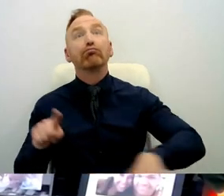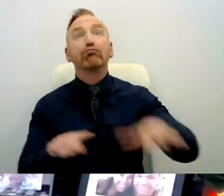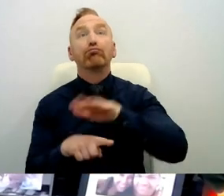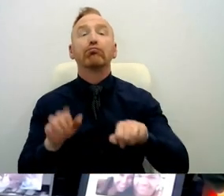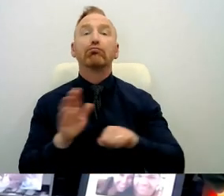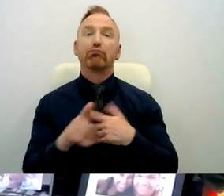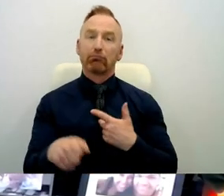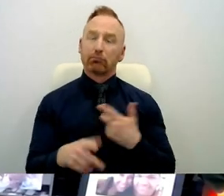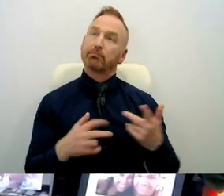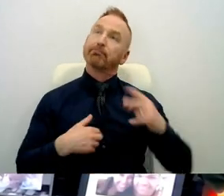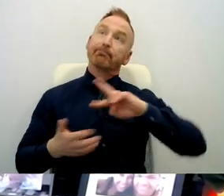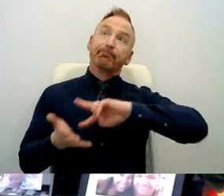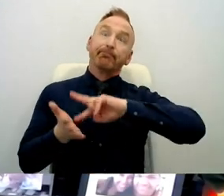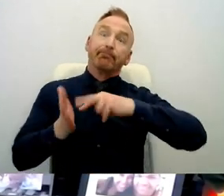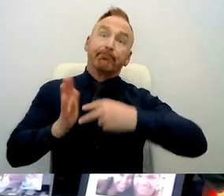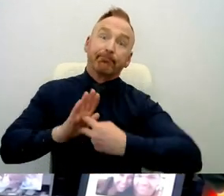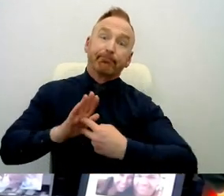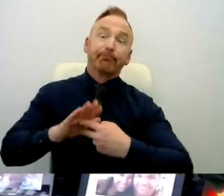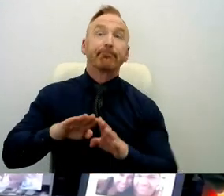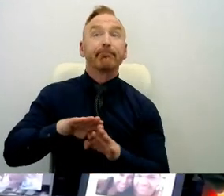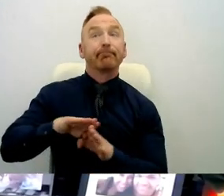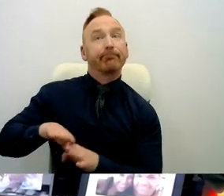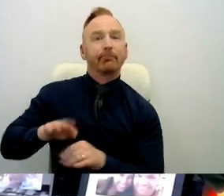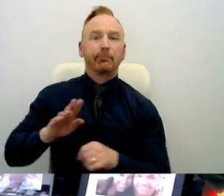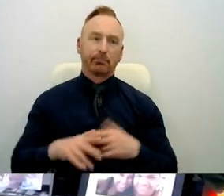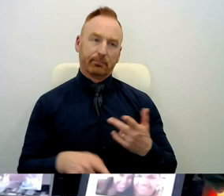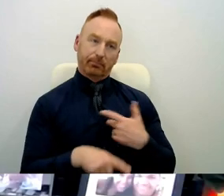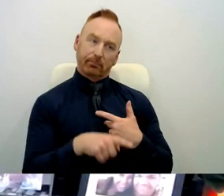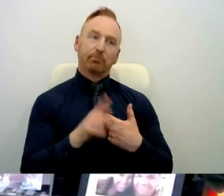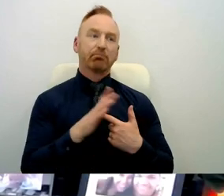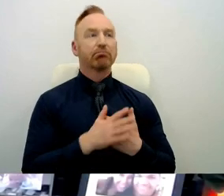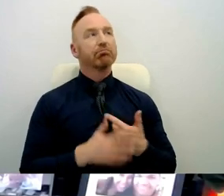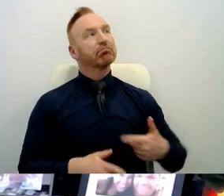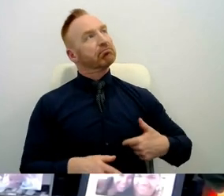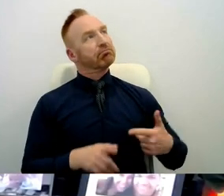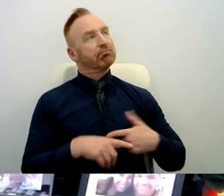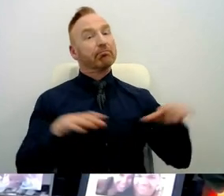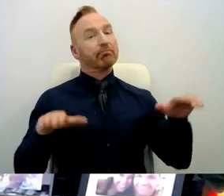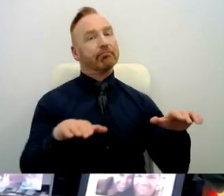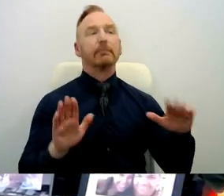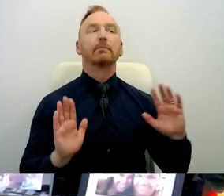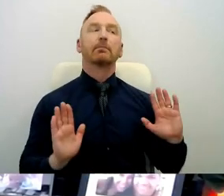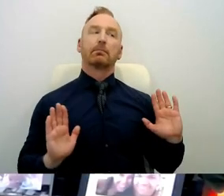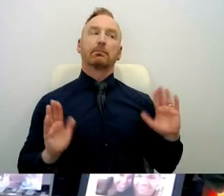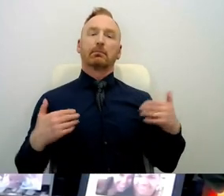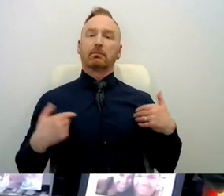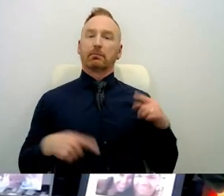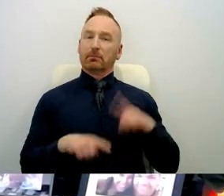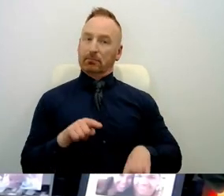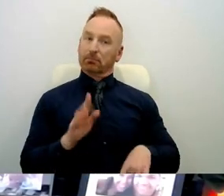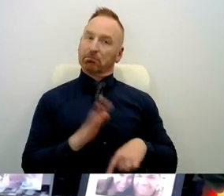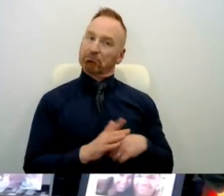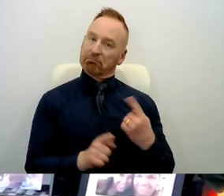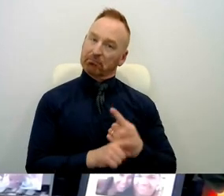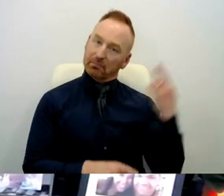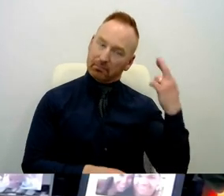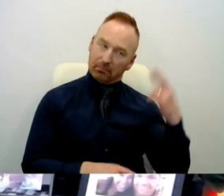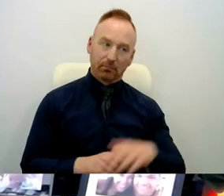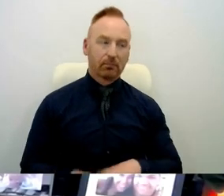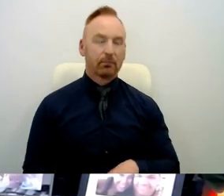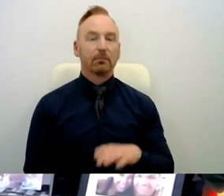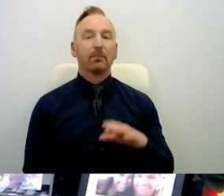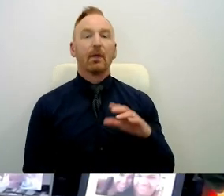can't use our lack of intention to cause harm to others as a justification for our inaction. In her